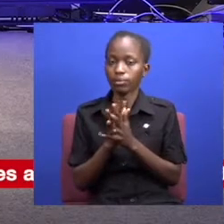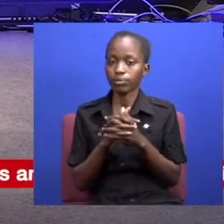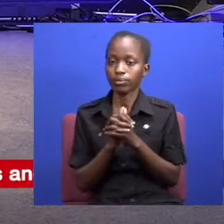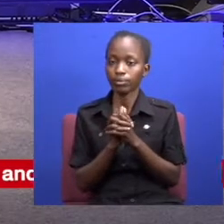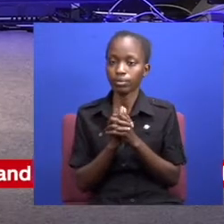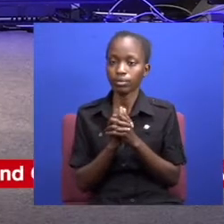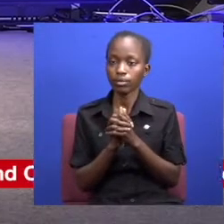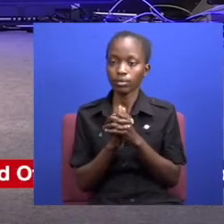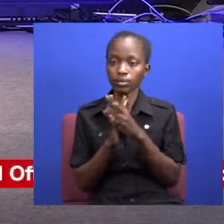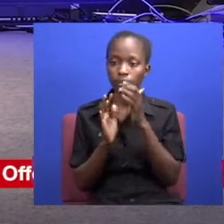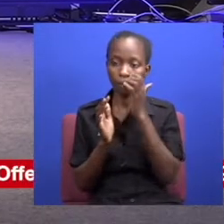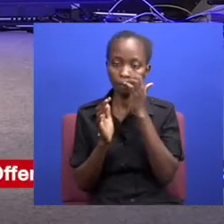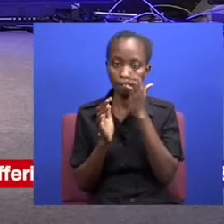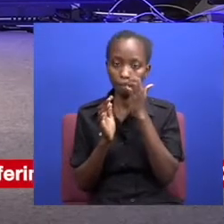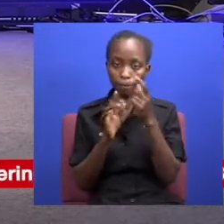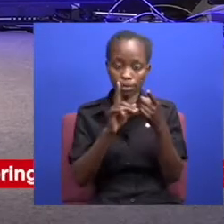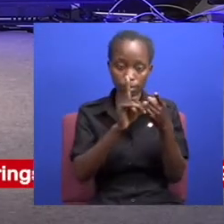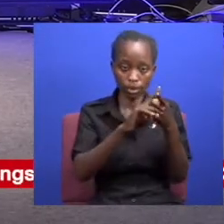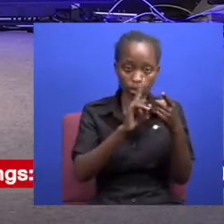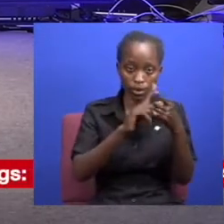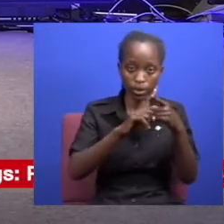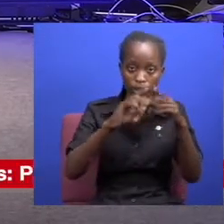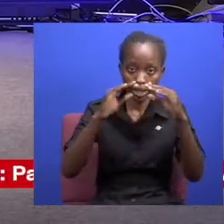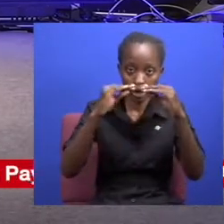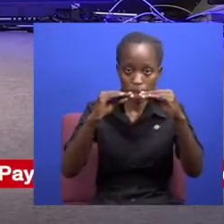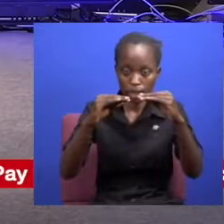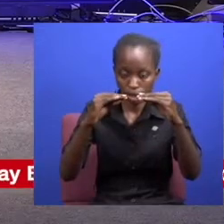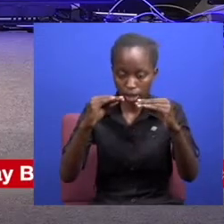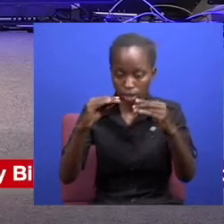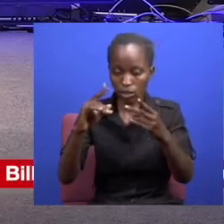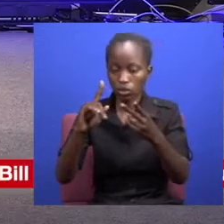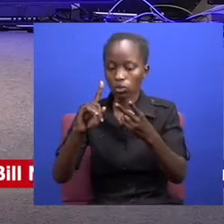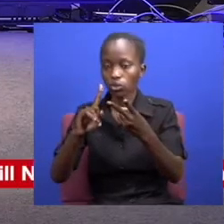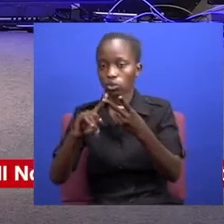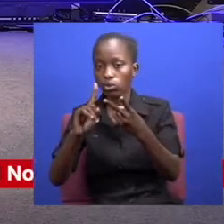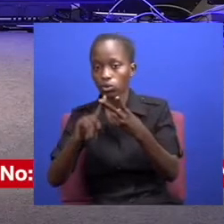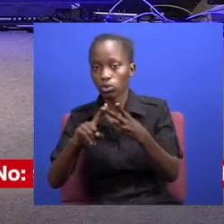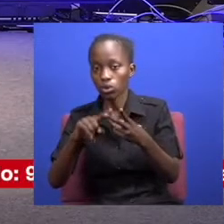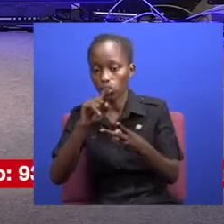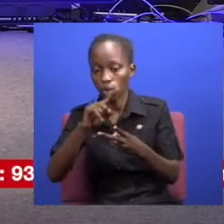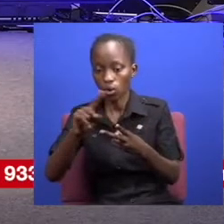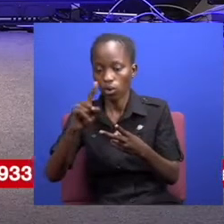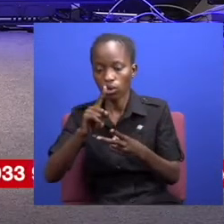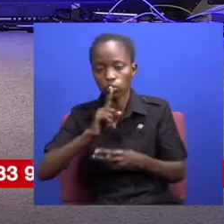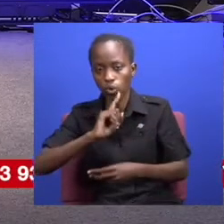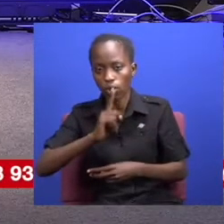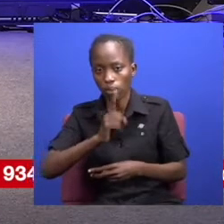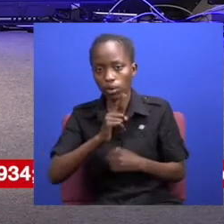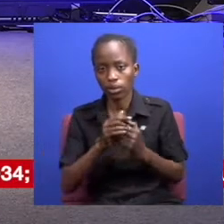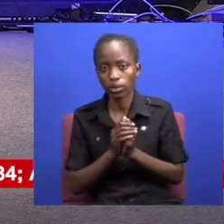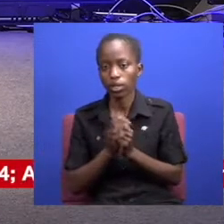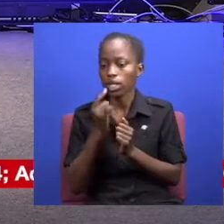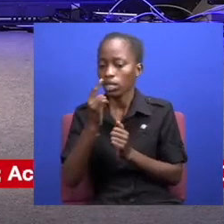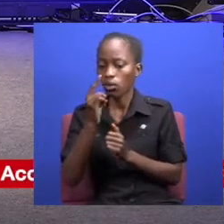that the move from doctrine and teaching to rebuking is a move from what we believe, or